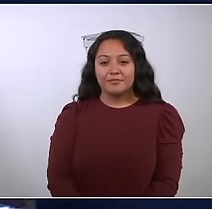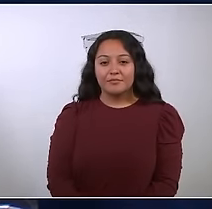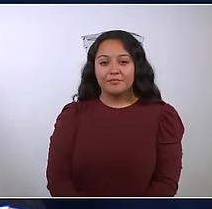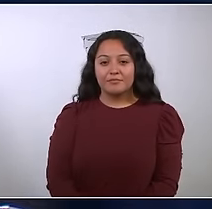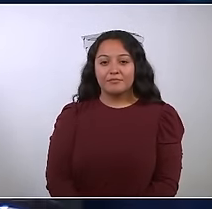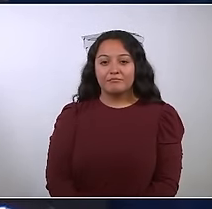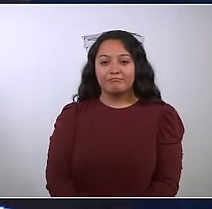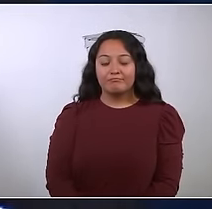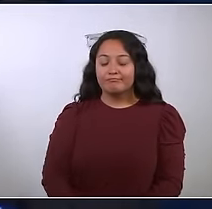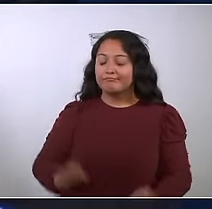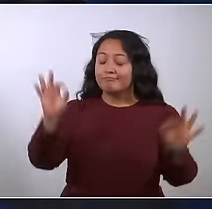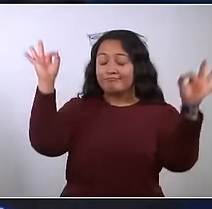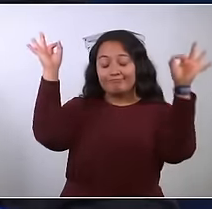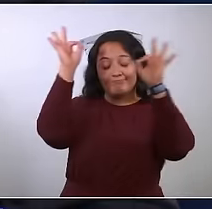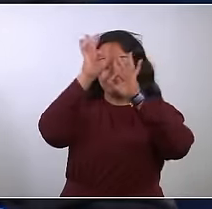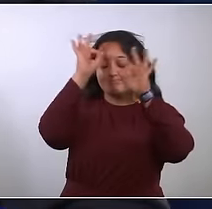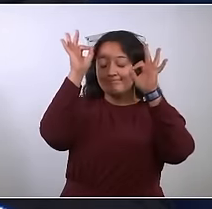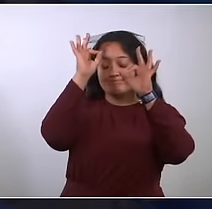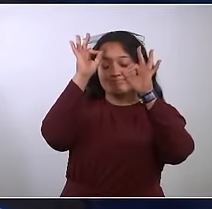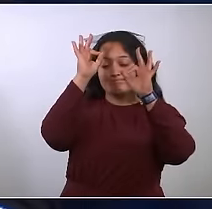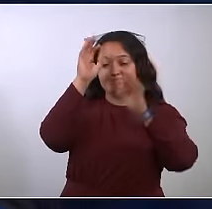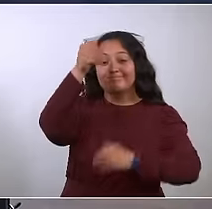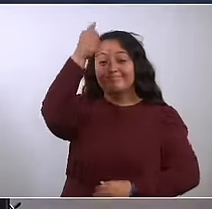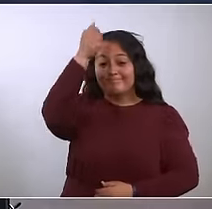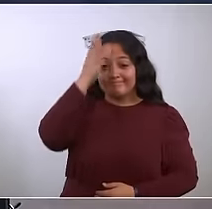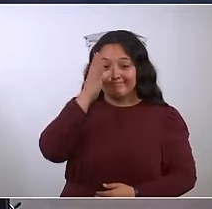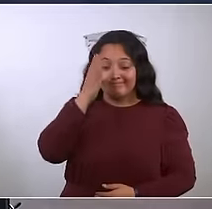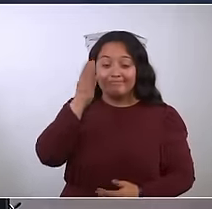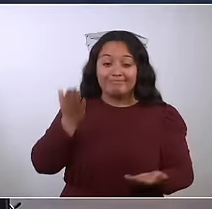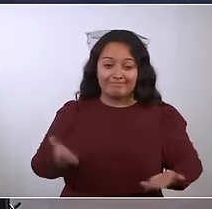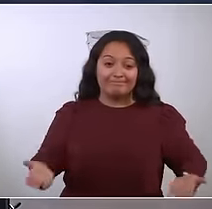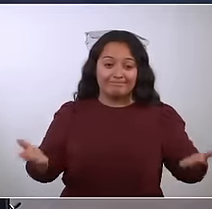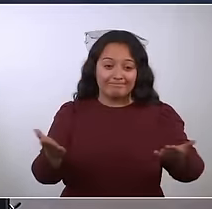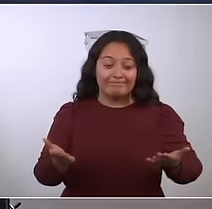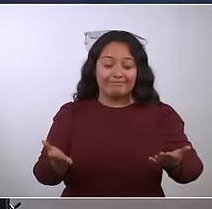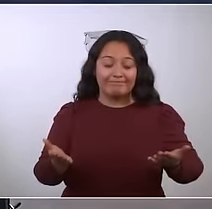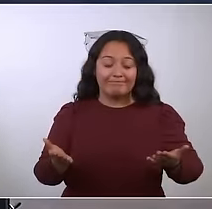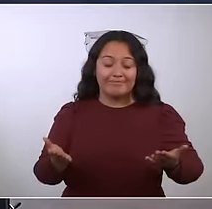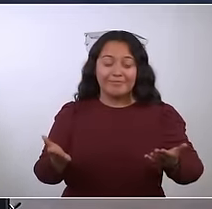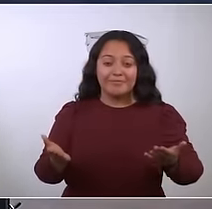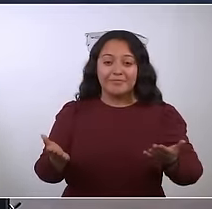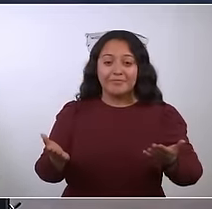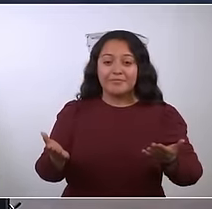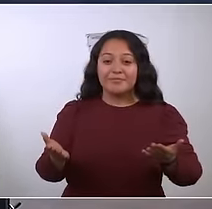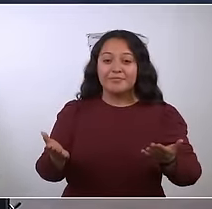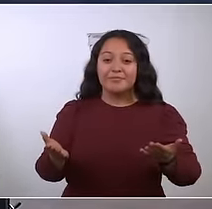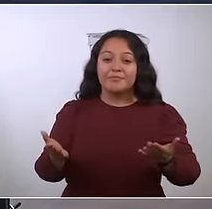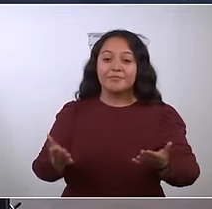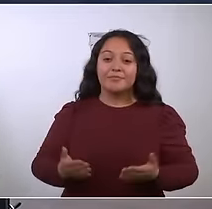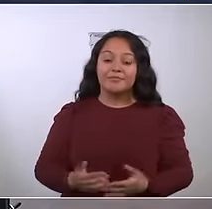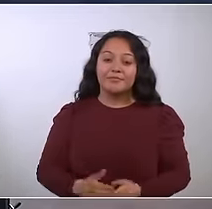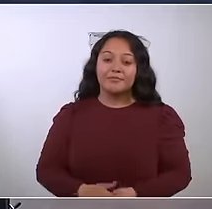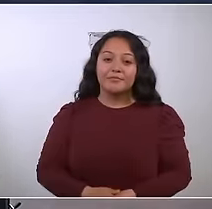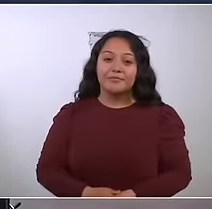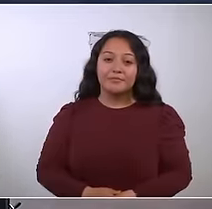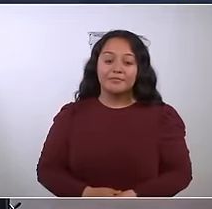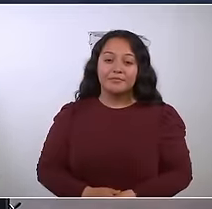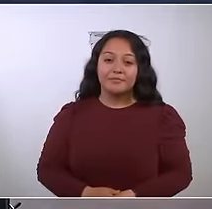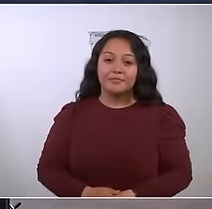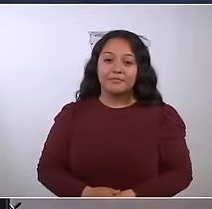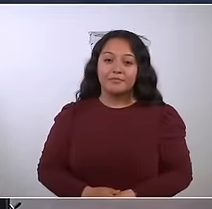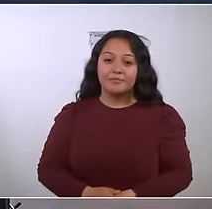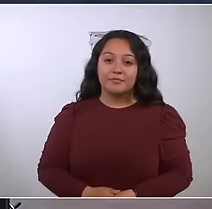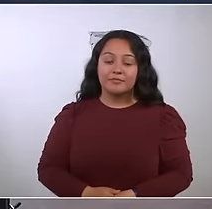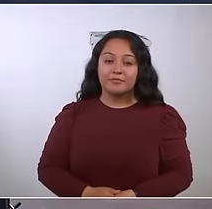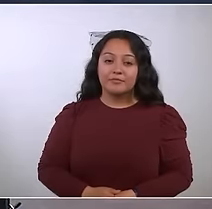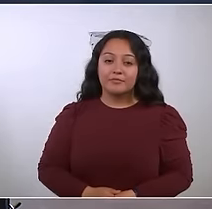Sin duda, la presencia de Dios está en este lugar. Without a doubt, the presence of God is in this place. Esta es el